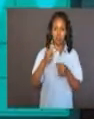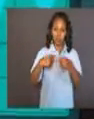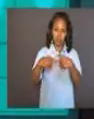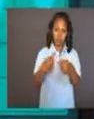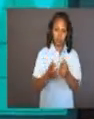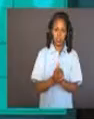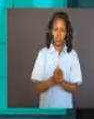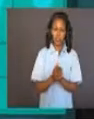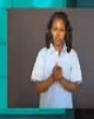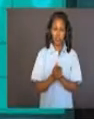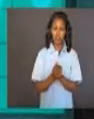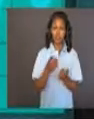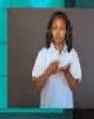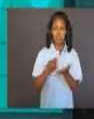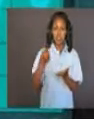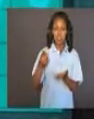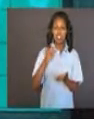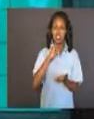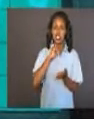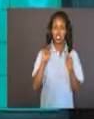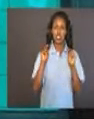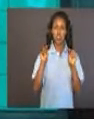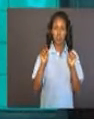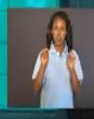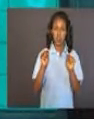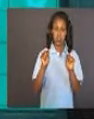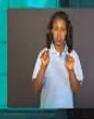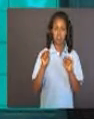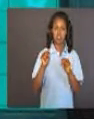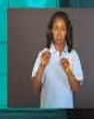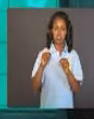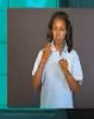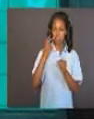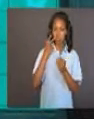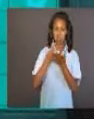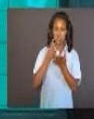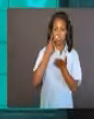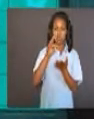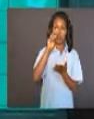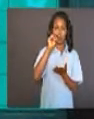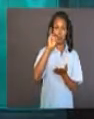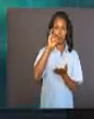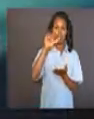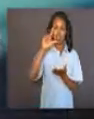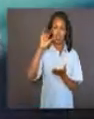pulses. This is normally stated in milliseconds.